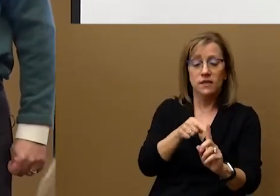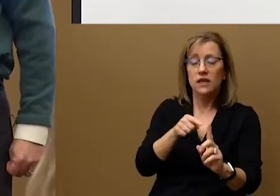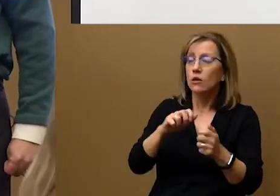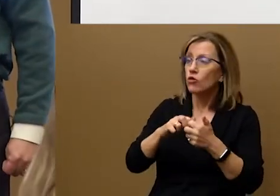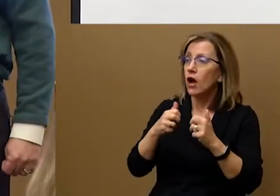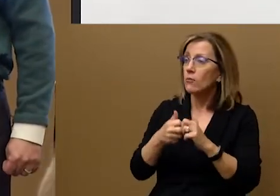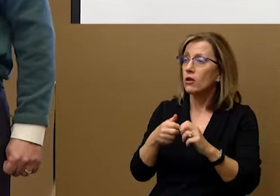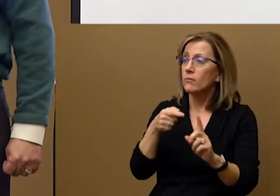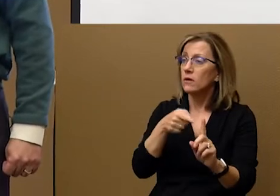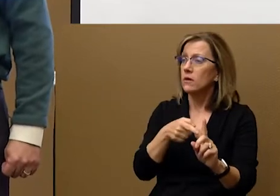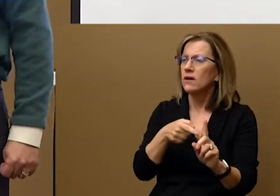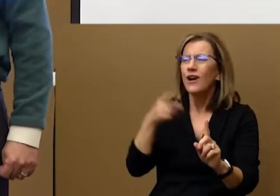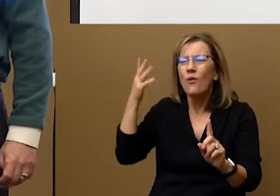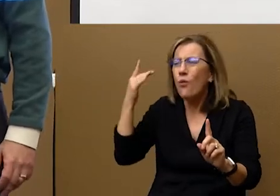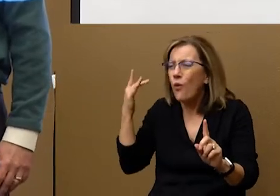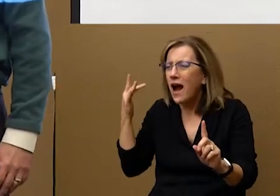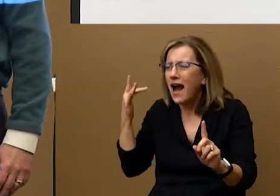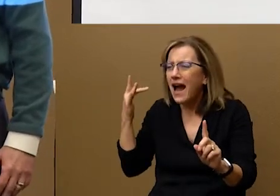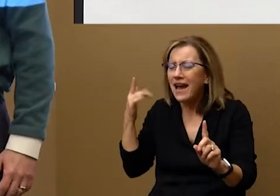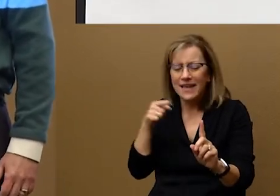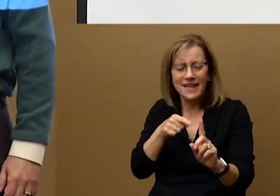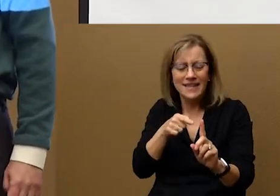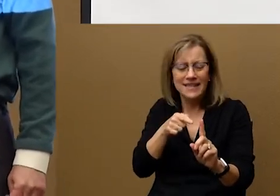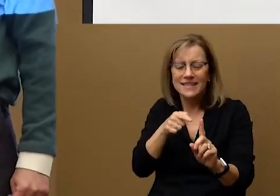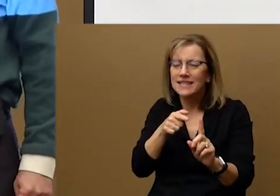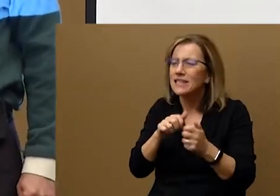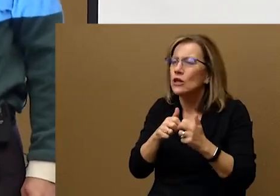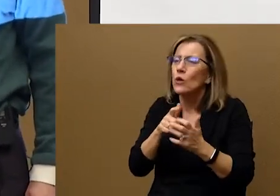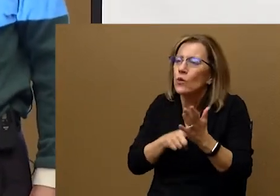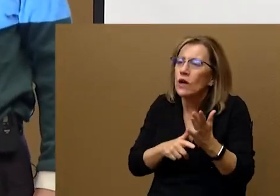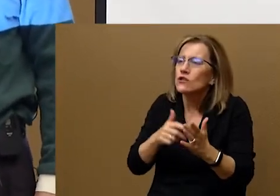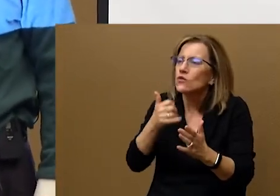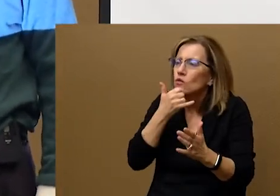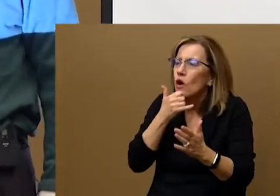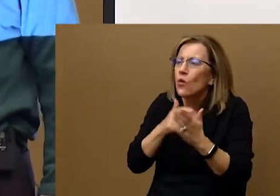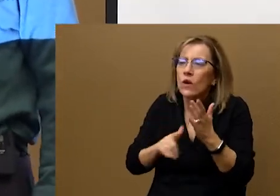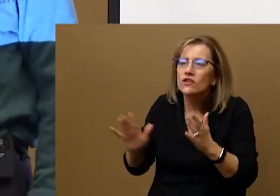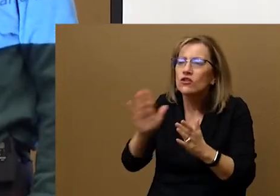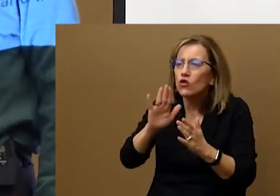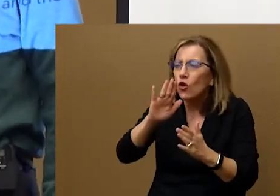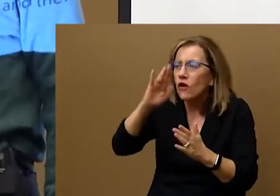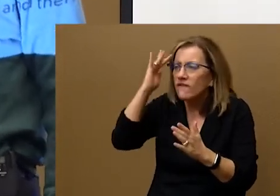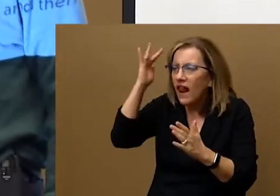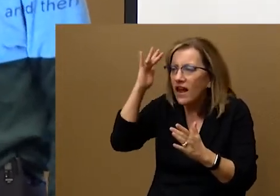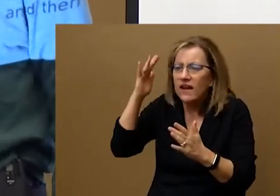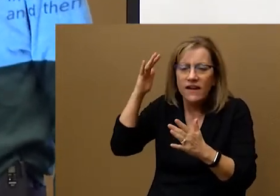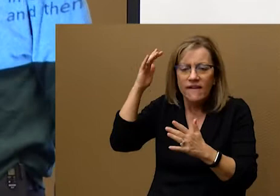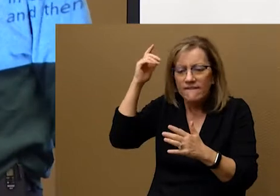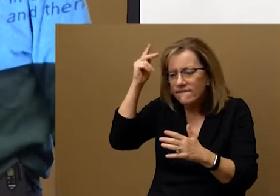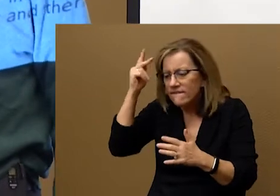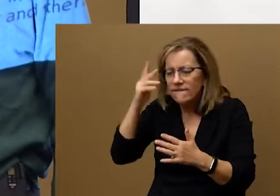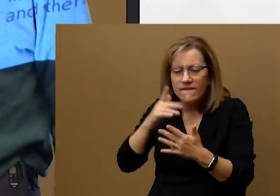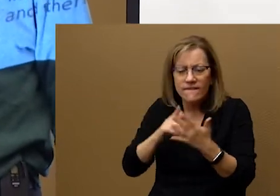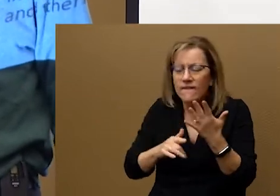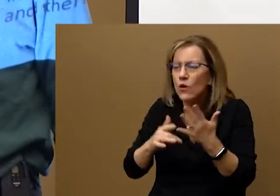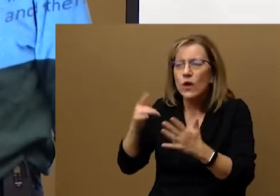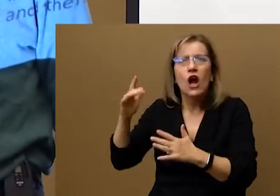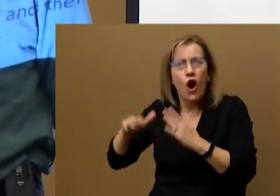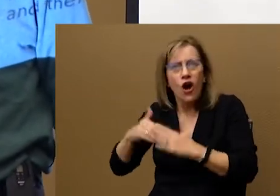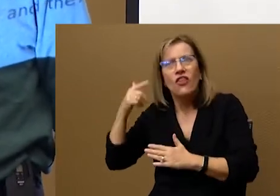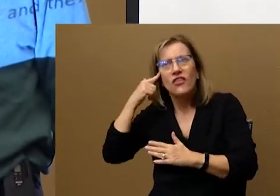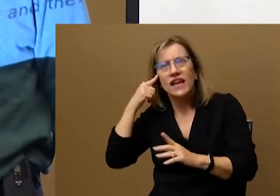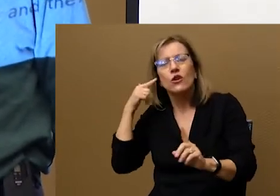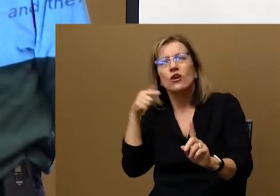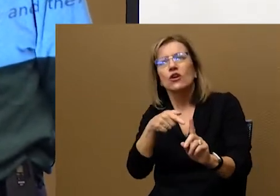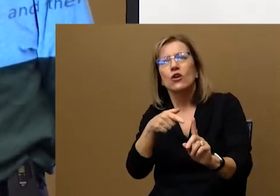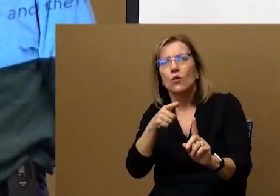problem, why do they have problems? What's your philosophy? What's wrong? We all think we know, we have a